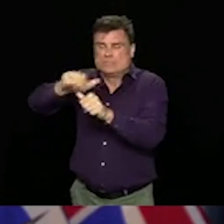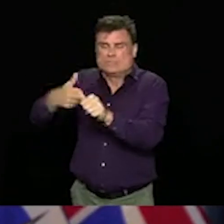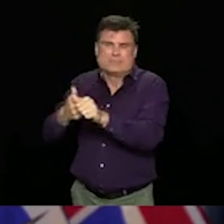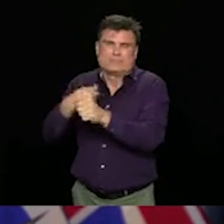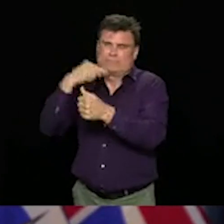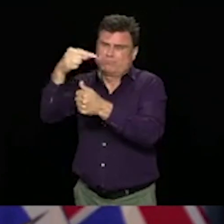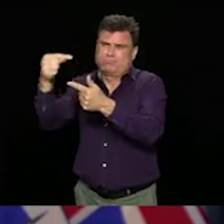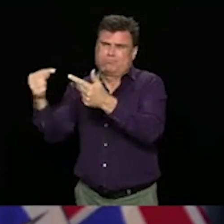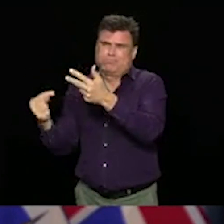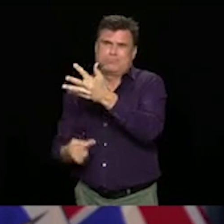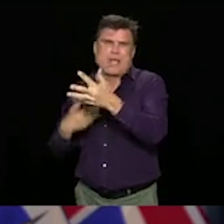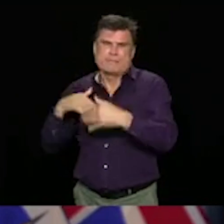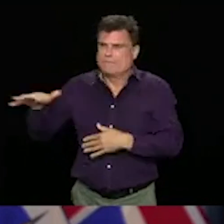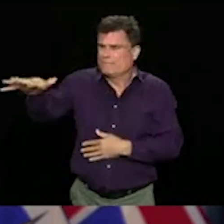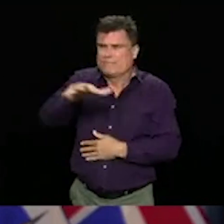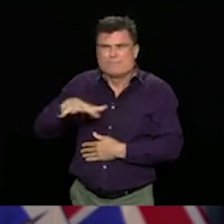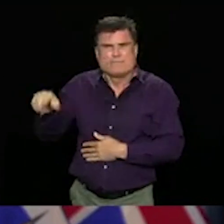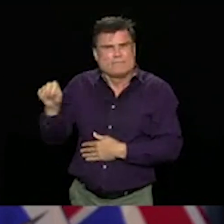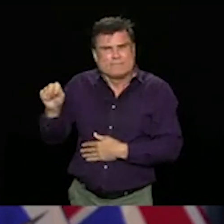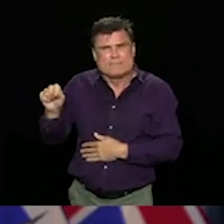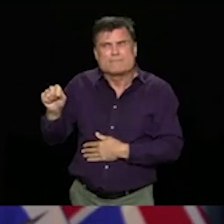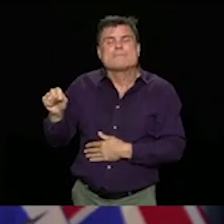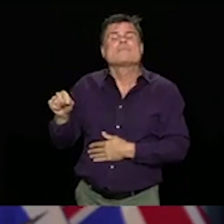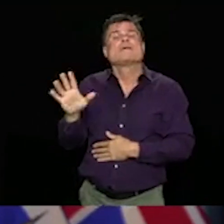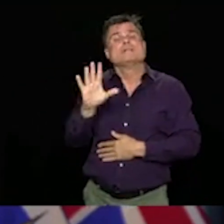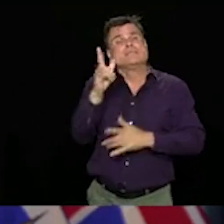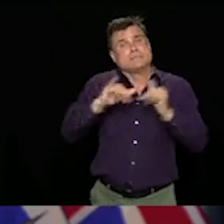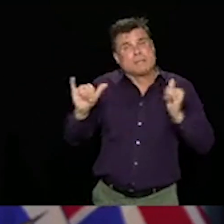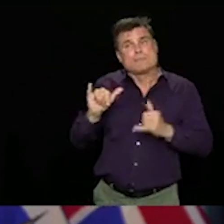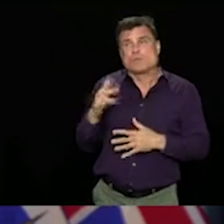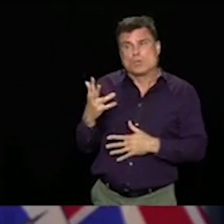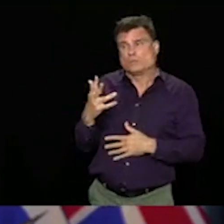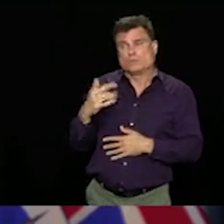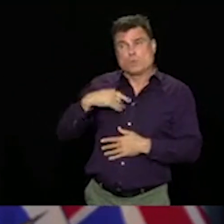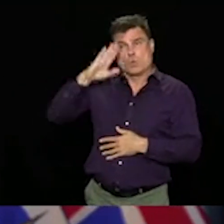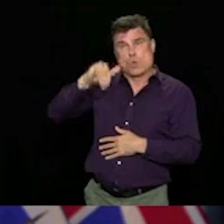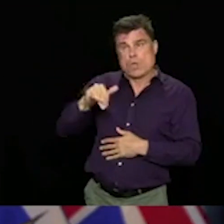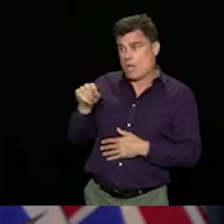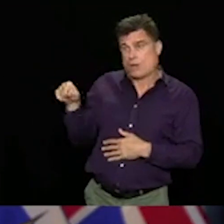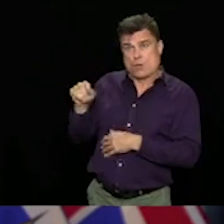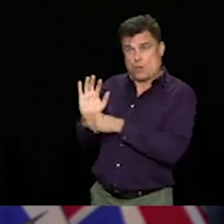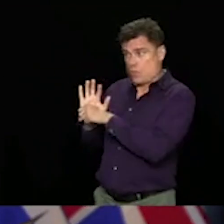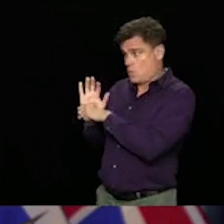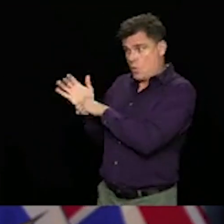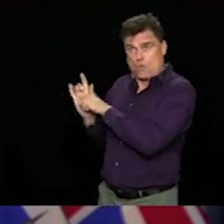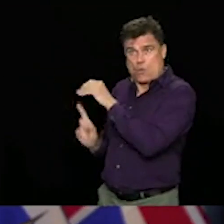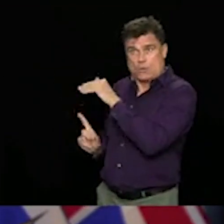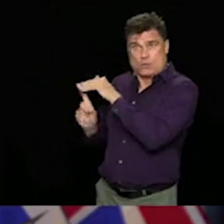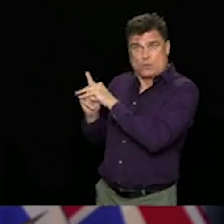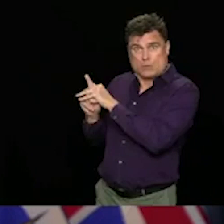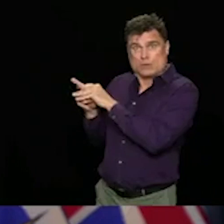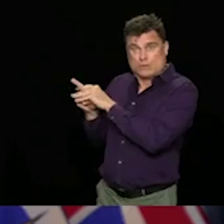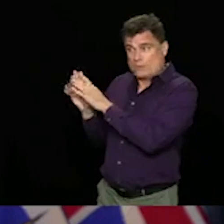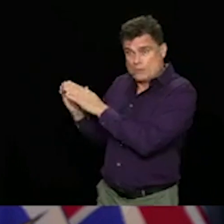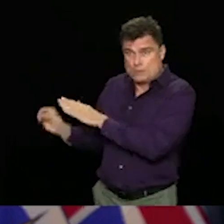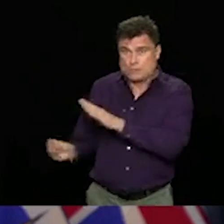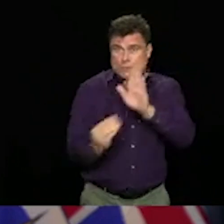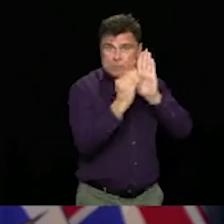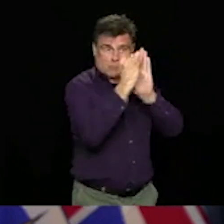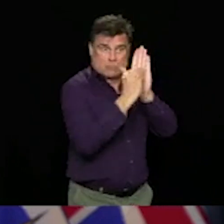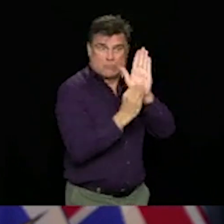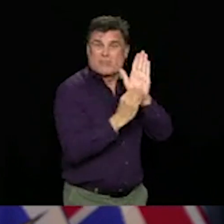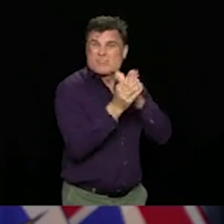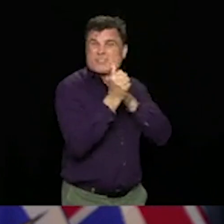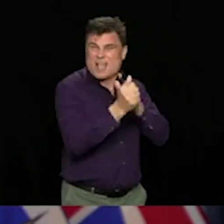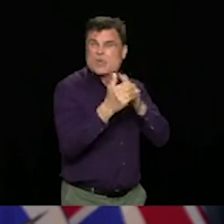are a number of things that we have put in place and that we are doing that we're working. And since the COVID pandemic has hit